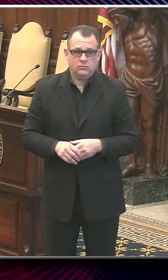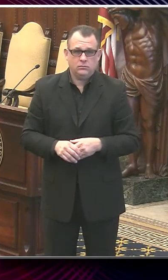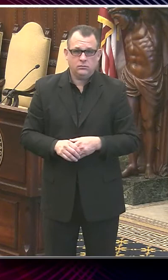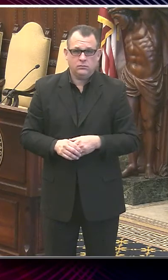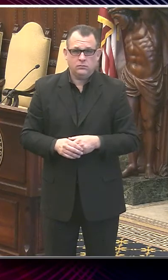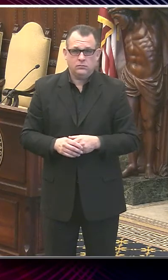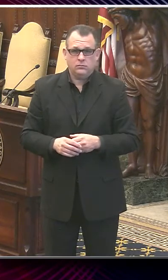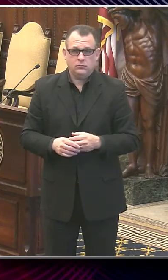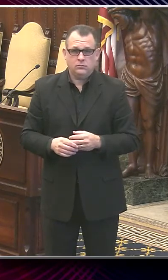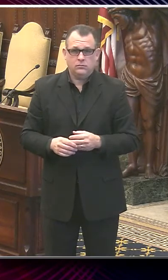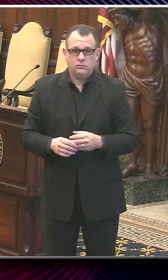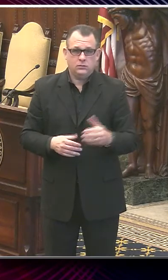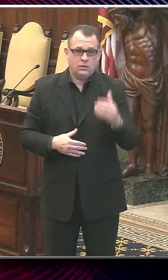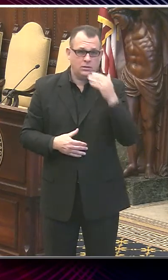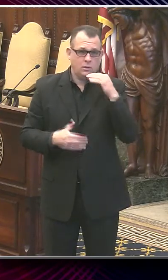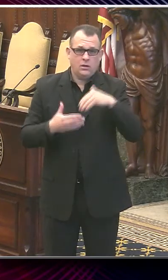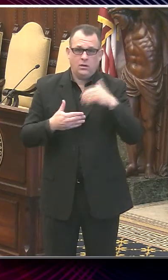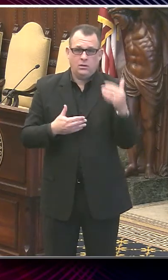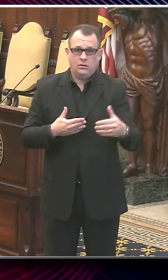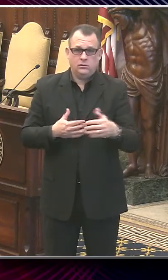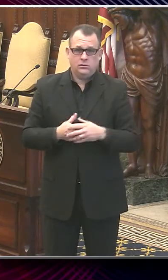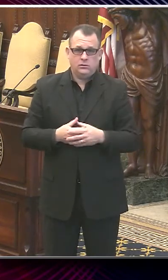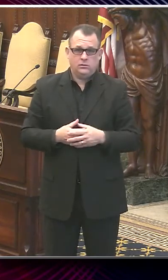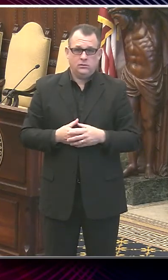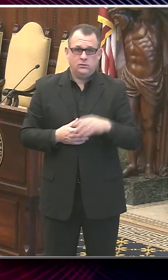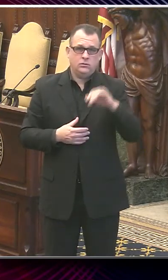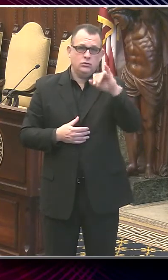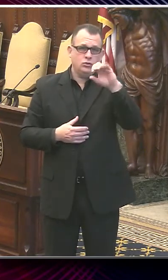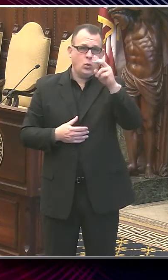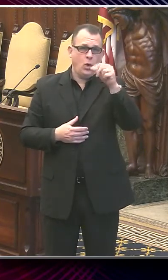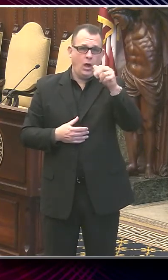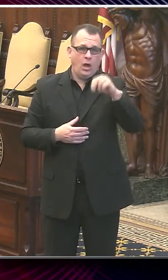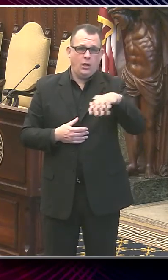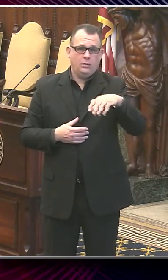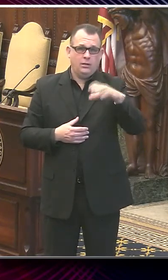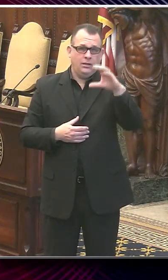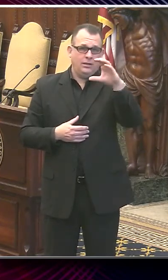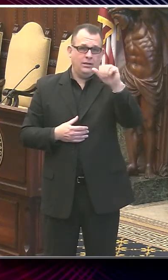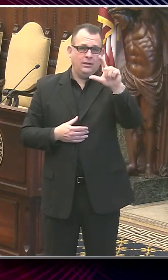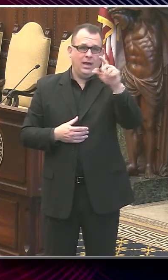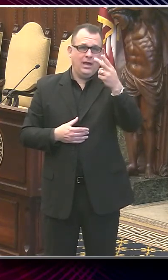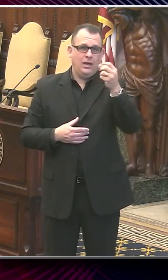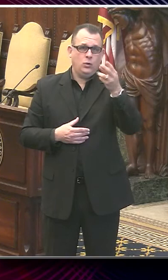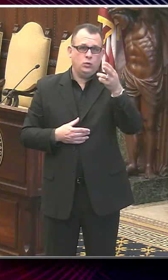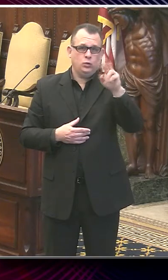All right, thank you, Martin. Let's go to Johann Calhoun of Chalkbeat.